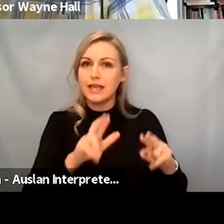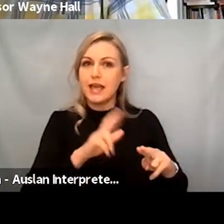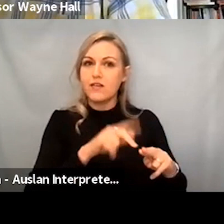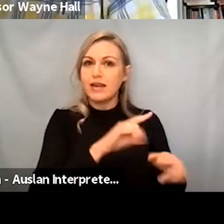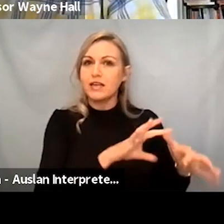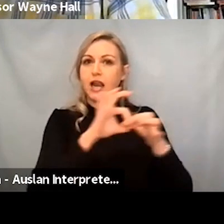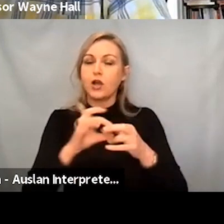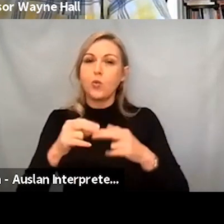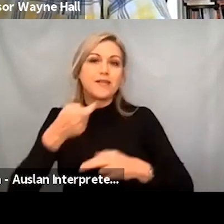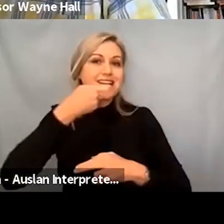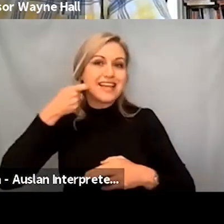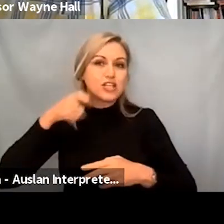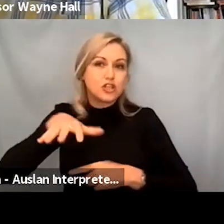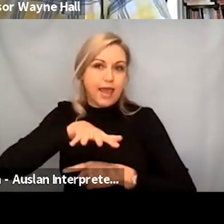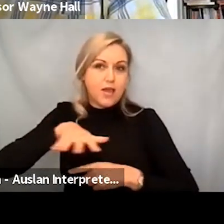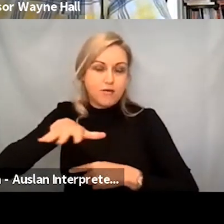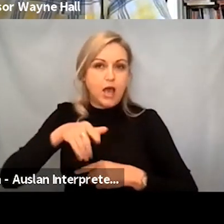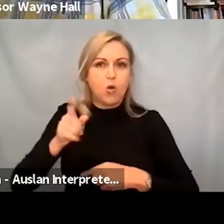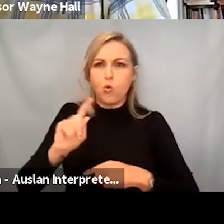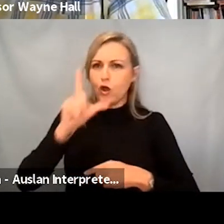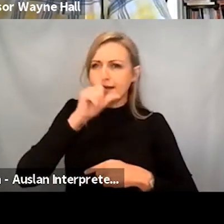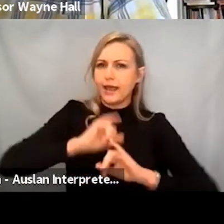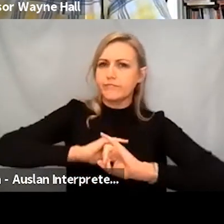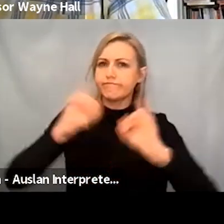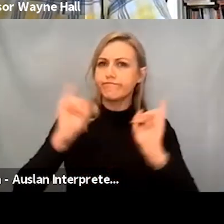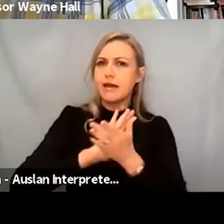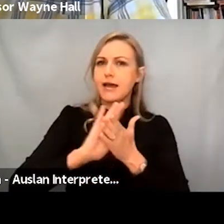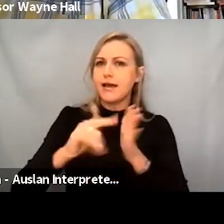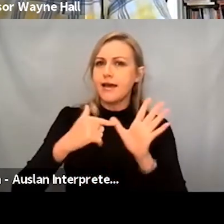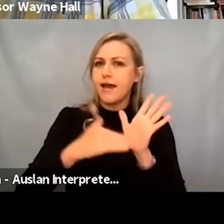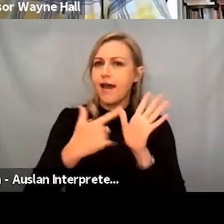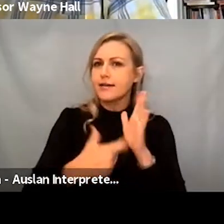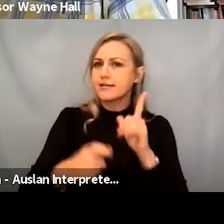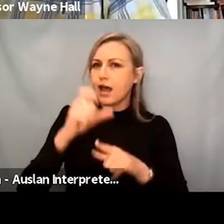in the addictions field, what kind of hazards could we expect?